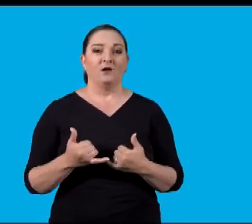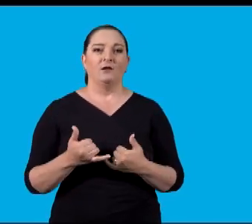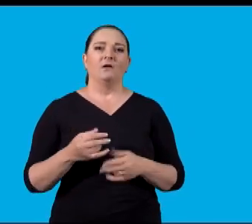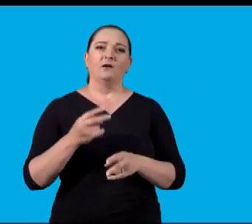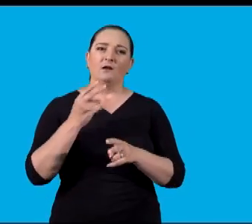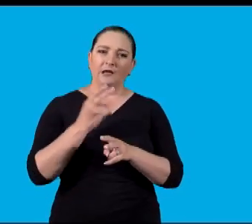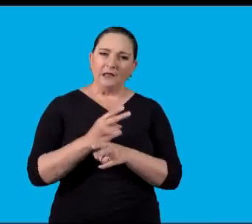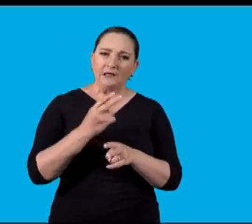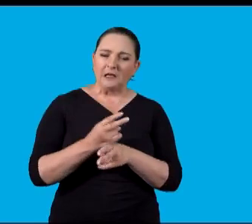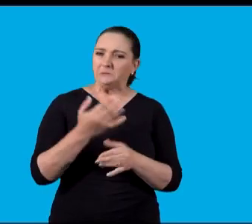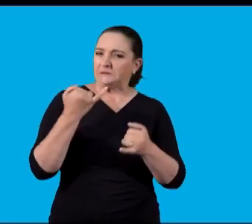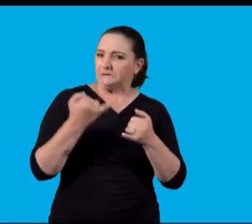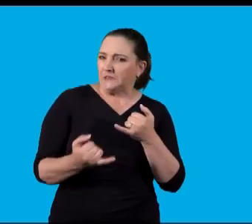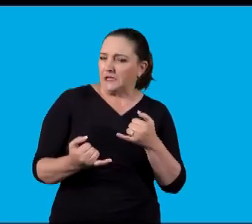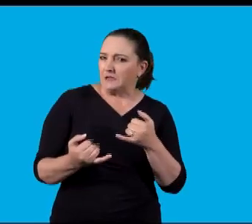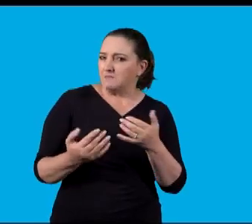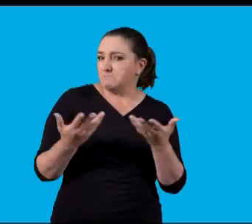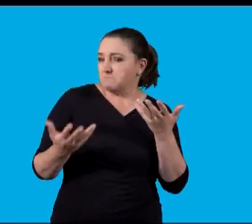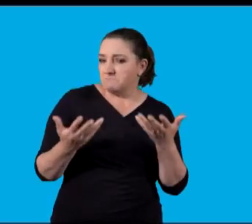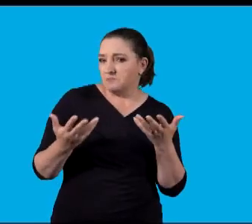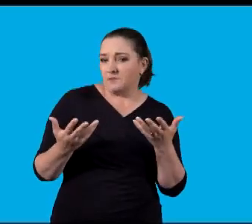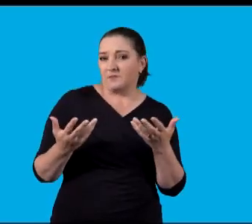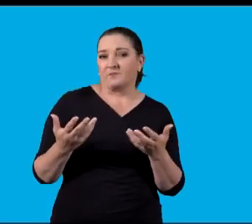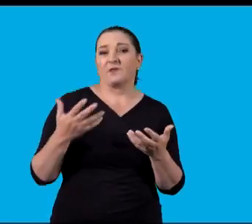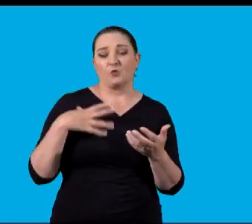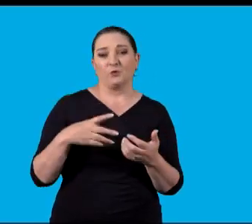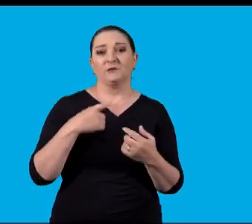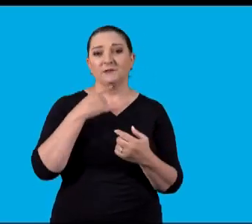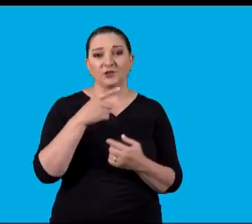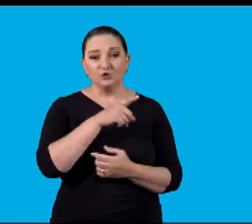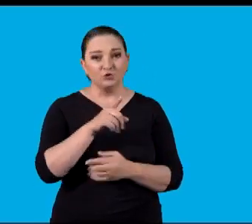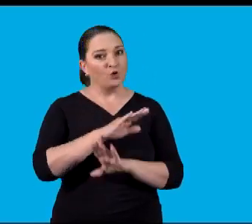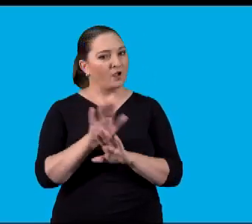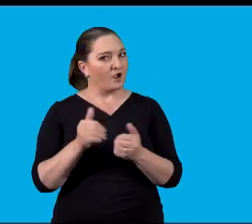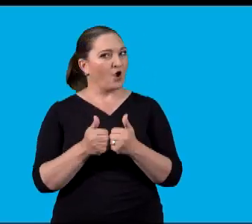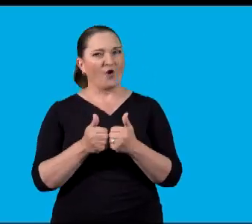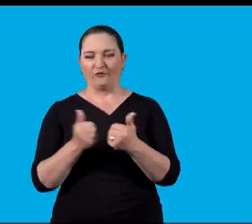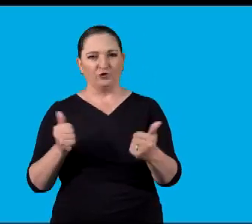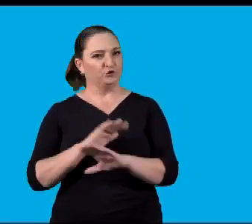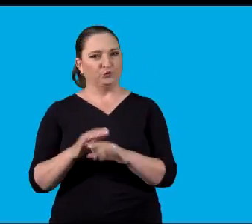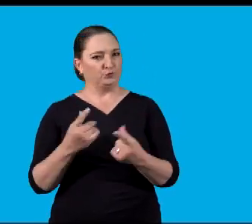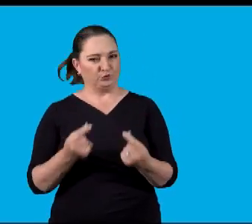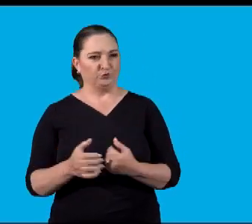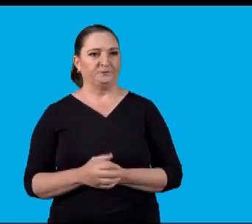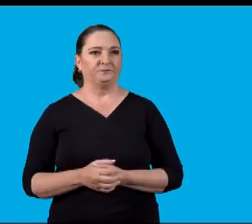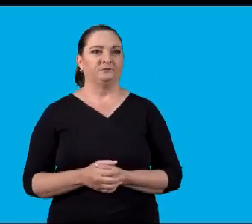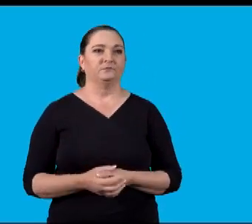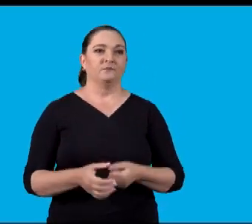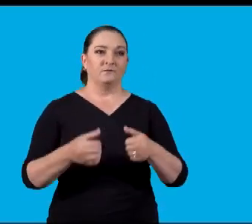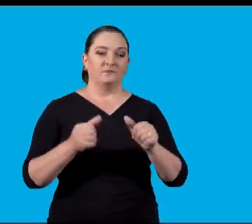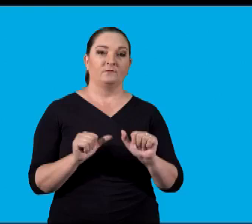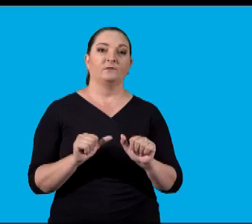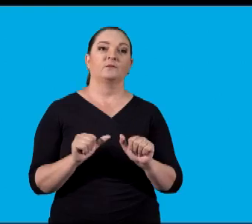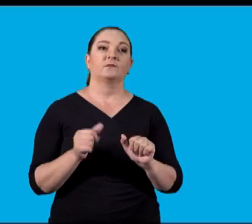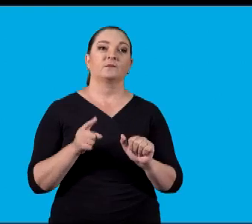Here is a recap of some of the common errors that you may make, and I would want to encourage you to avoid these mistakes.